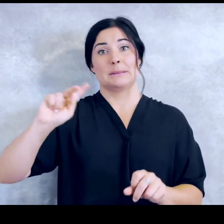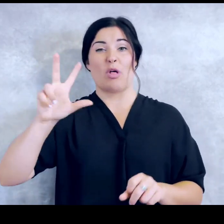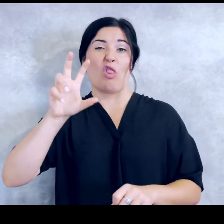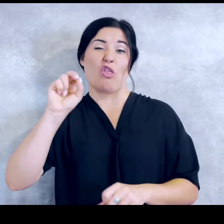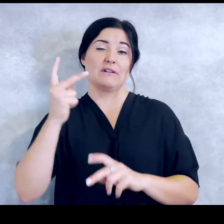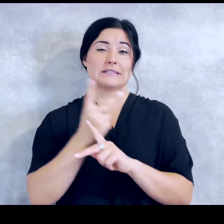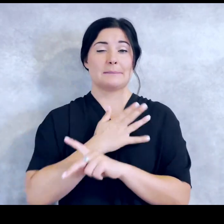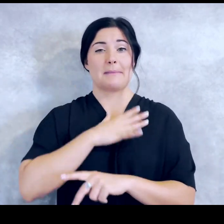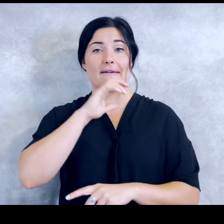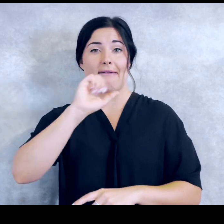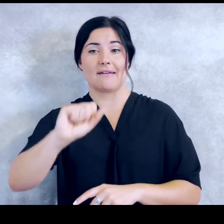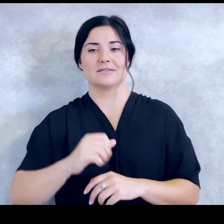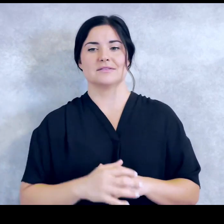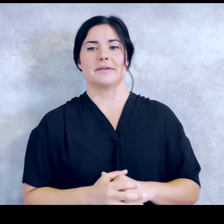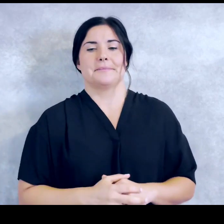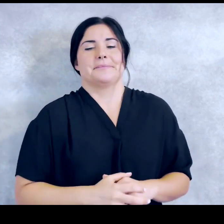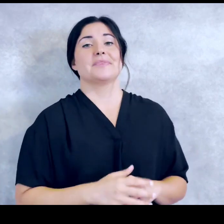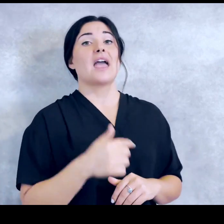Yeah.